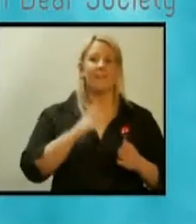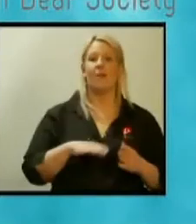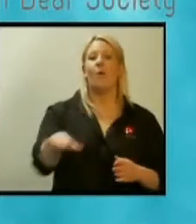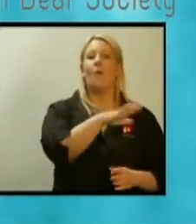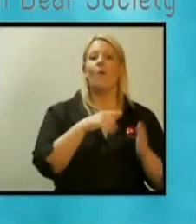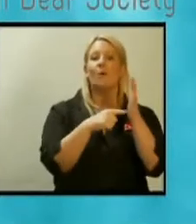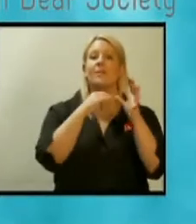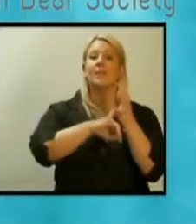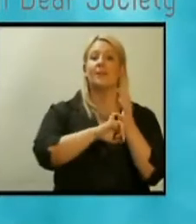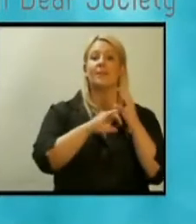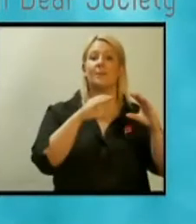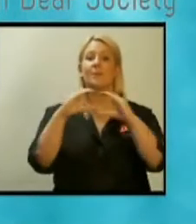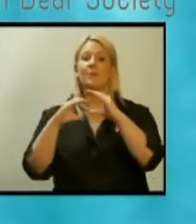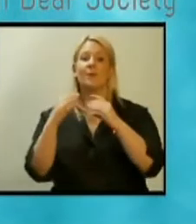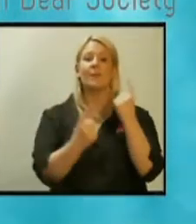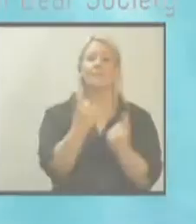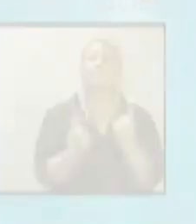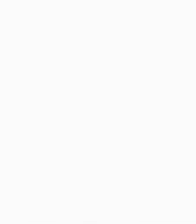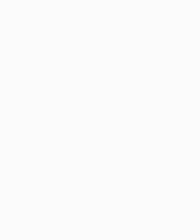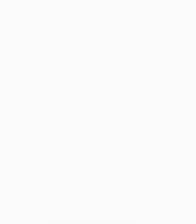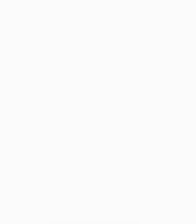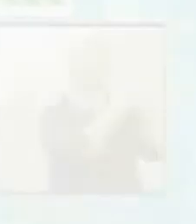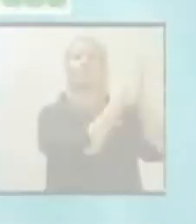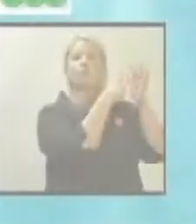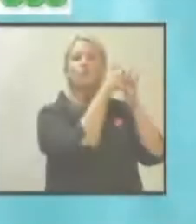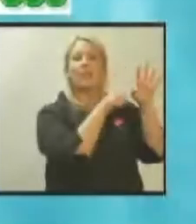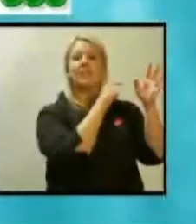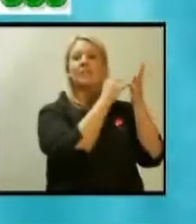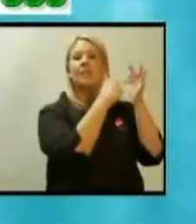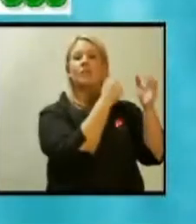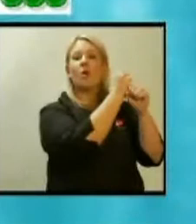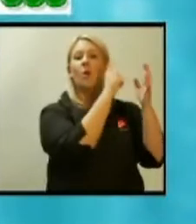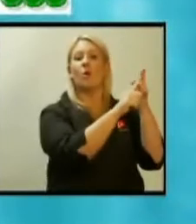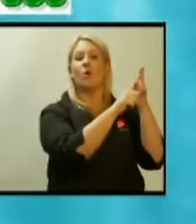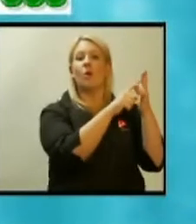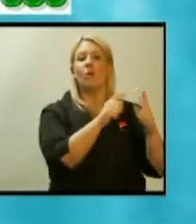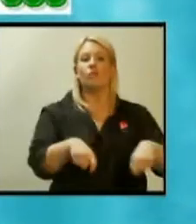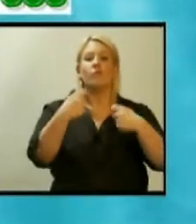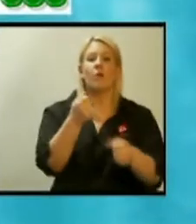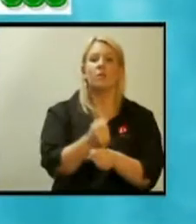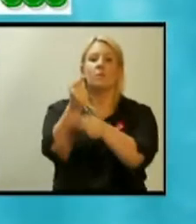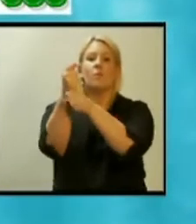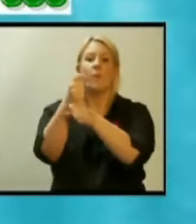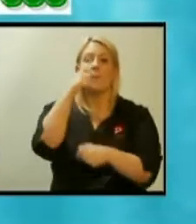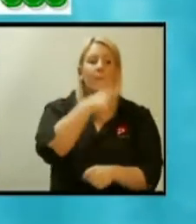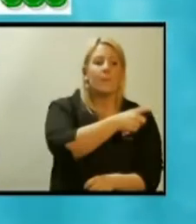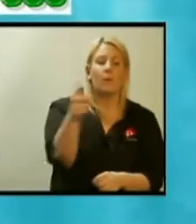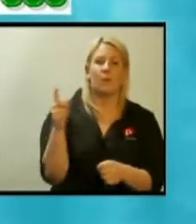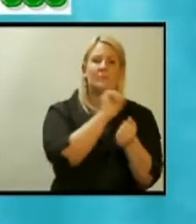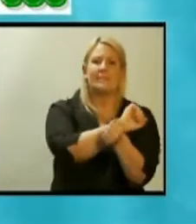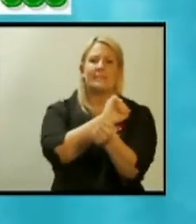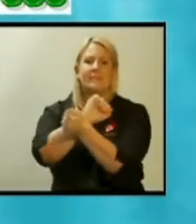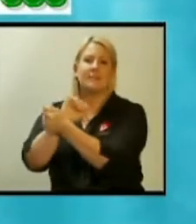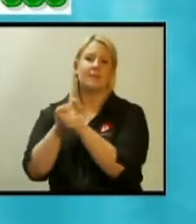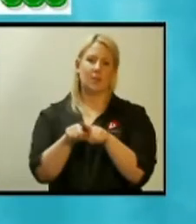helping all Tasmanians really hear each other. Ready, Set, Go. Providing disadvantaged community members with